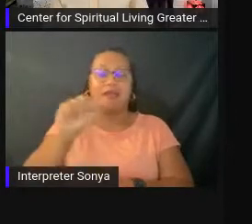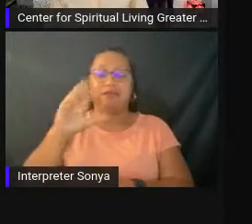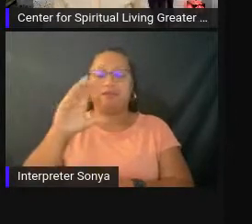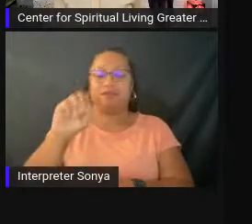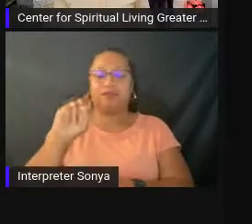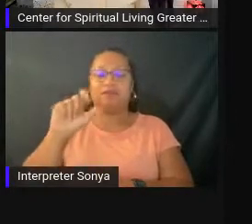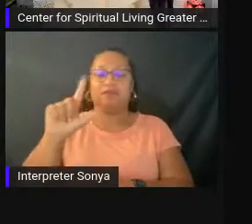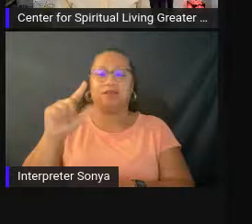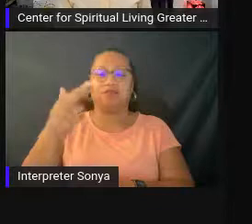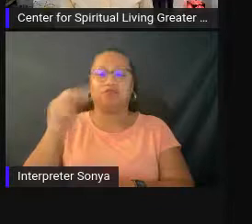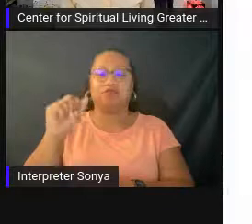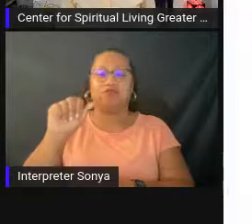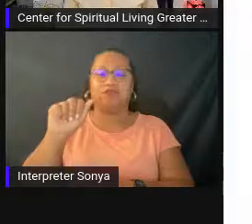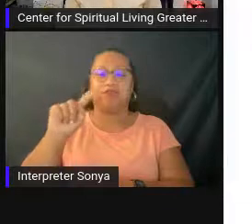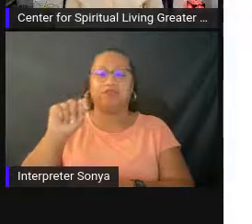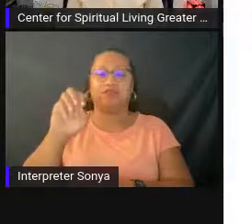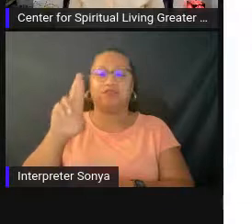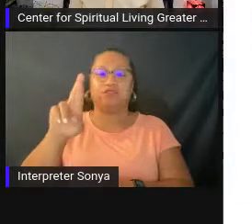info@cslgreaterbaltimore.org.